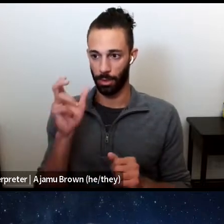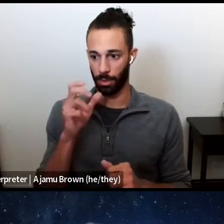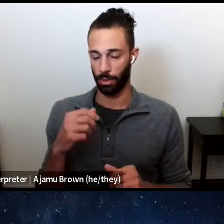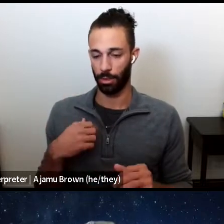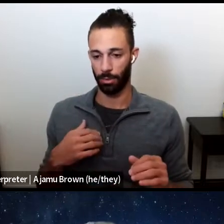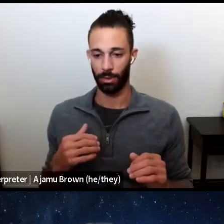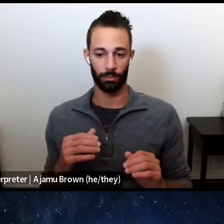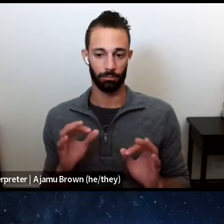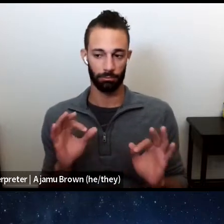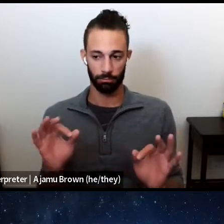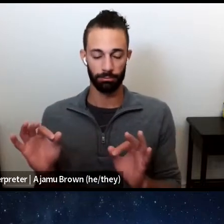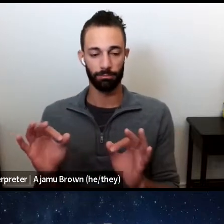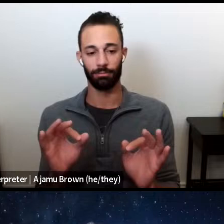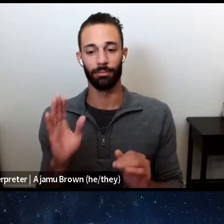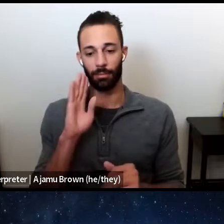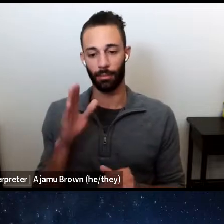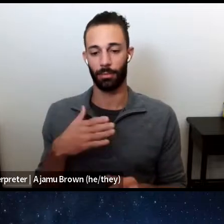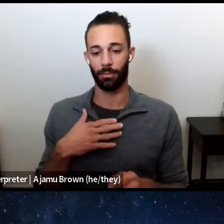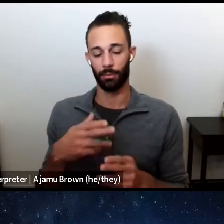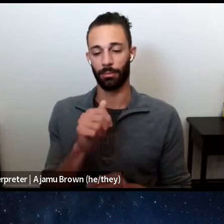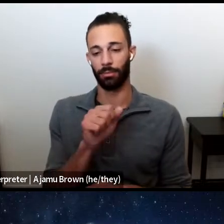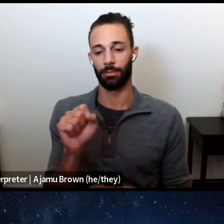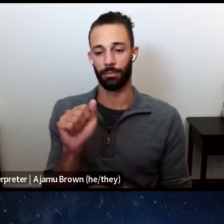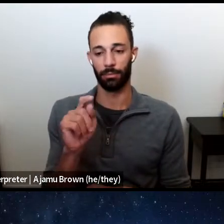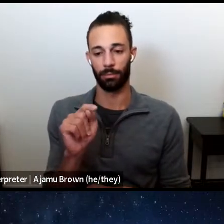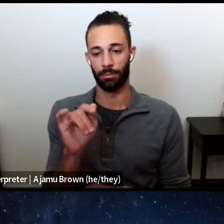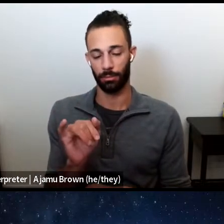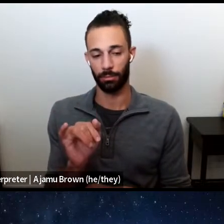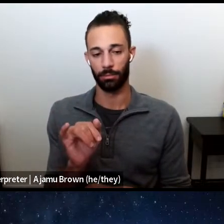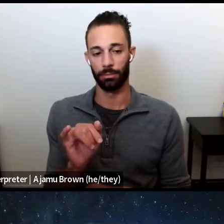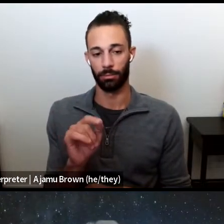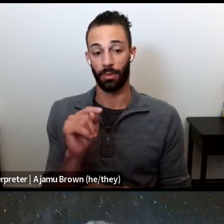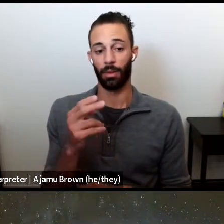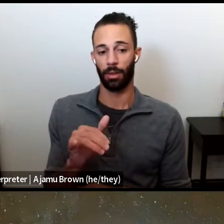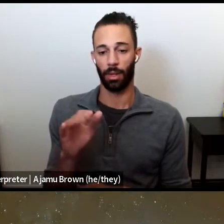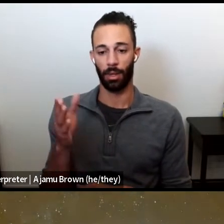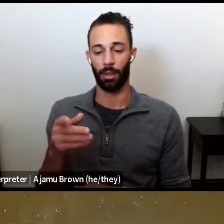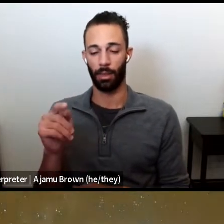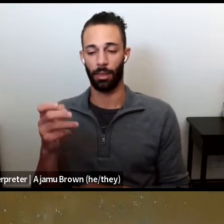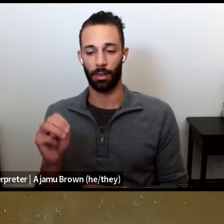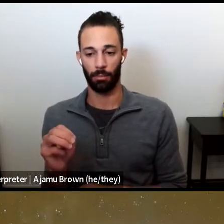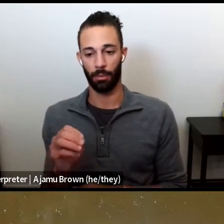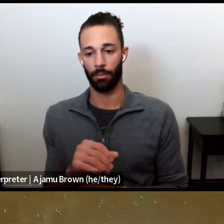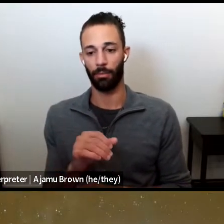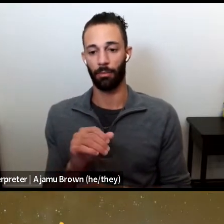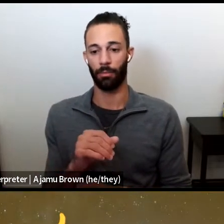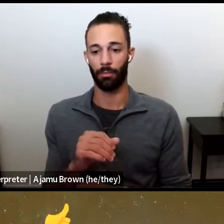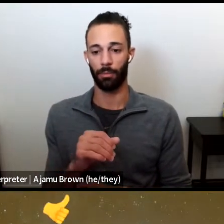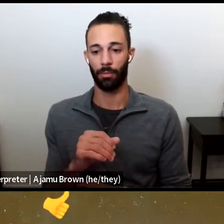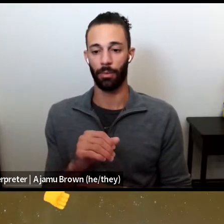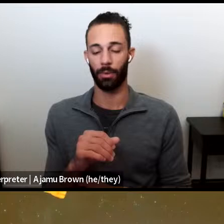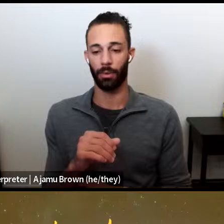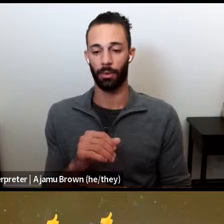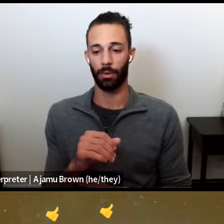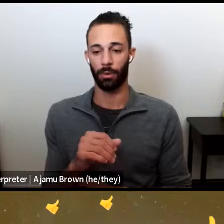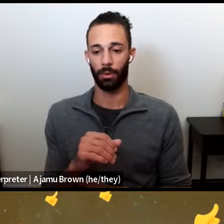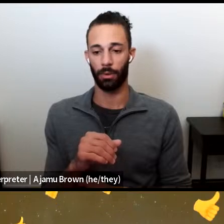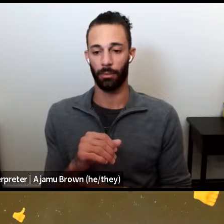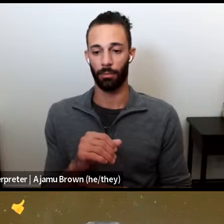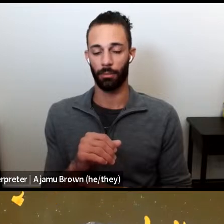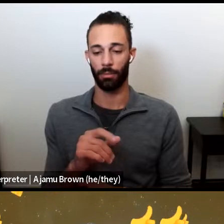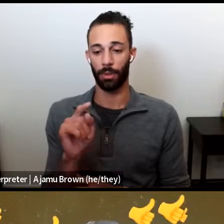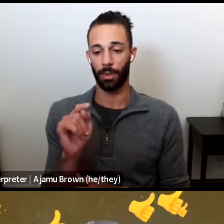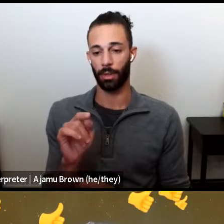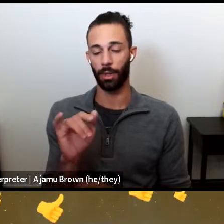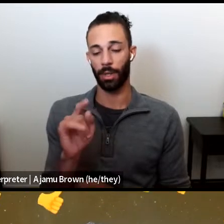Hi everyone, I'm Asante. I use they them or its pronouns. I do lots of the rants and